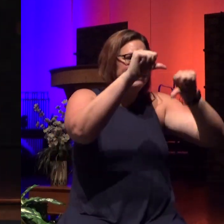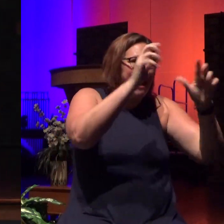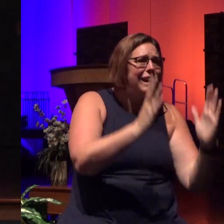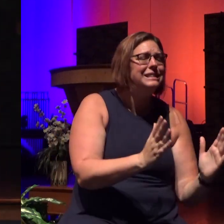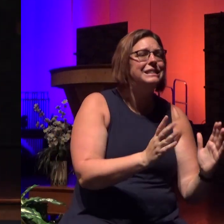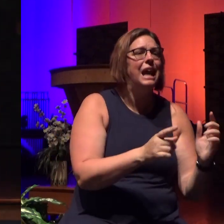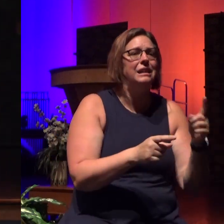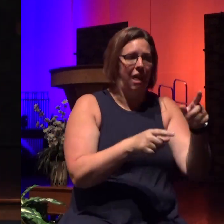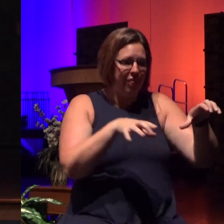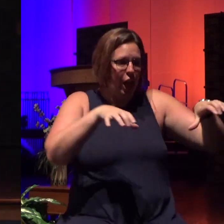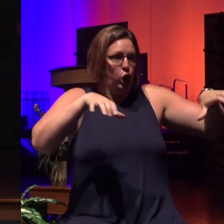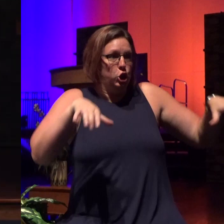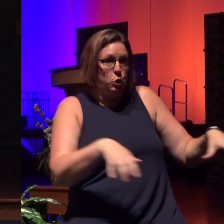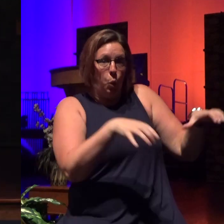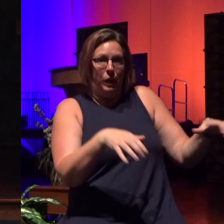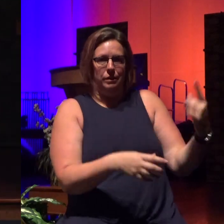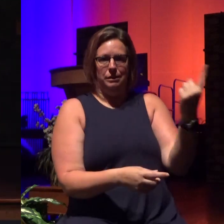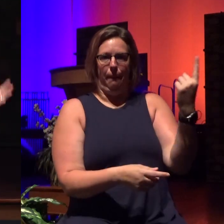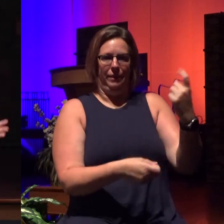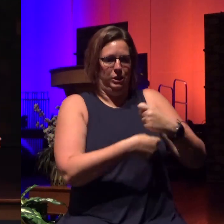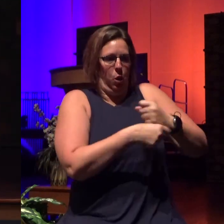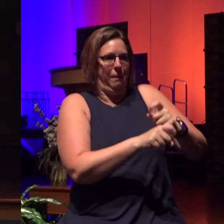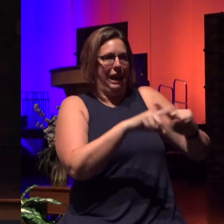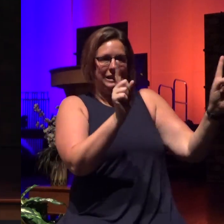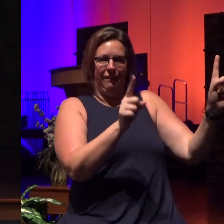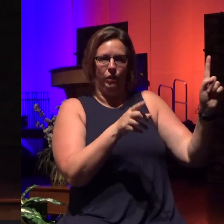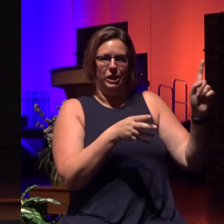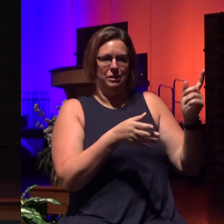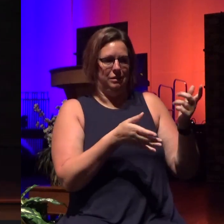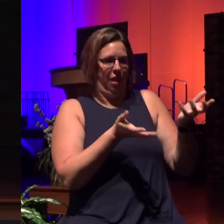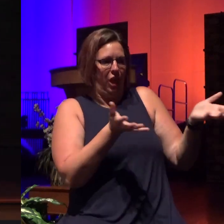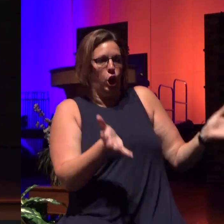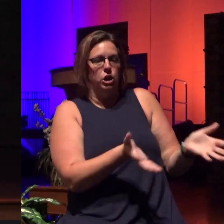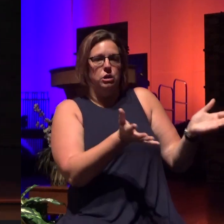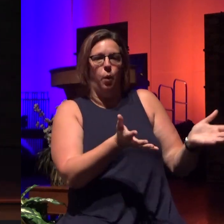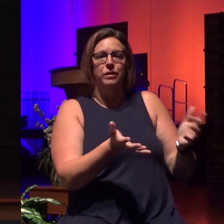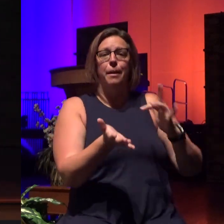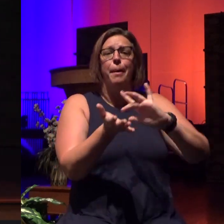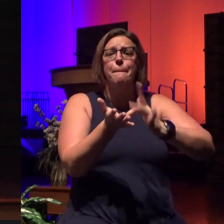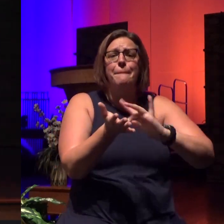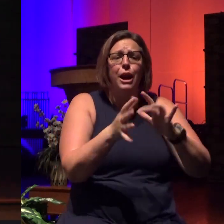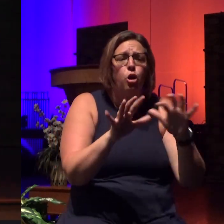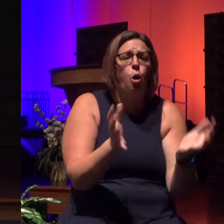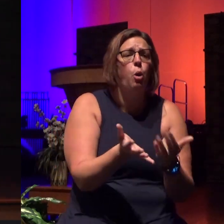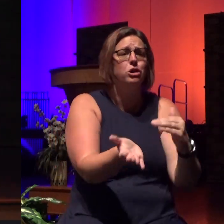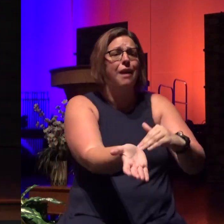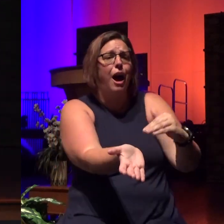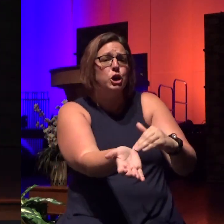scientists have made a difference in the human experience. And people in the medical world,